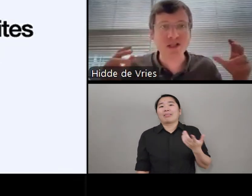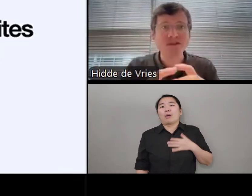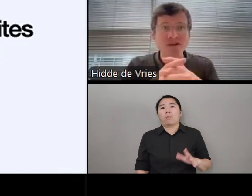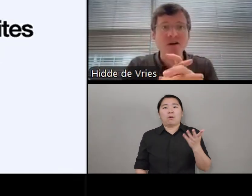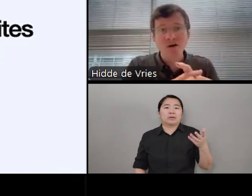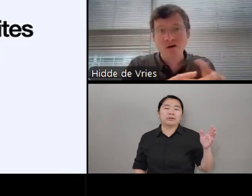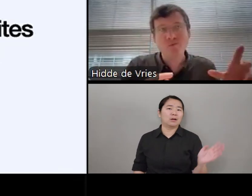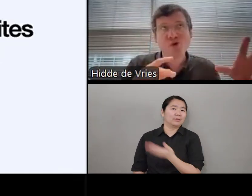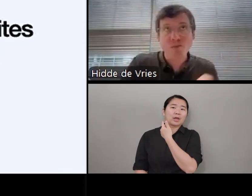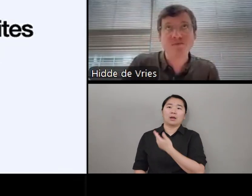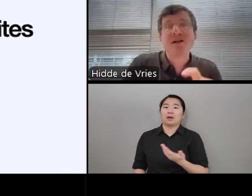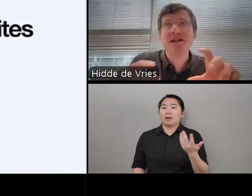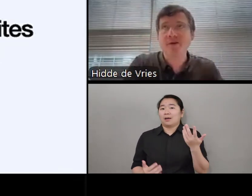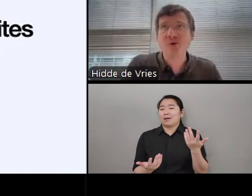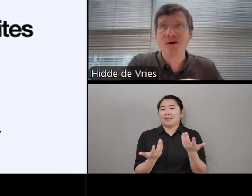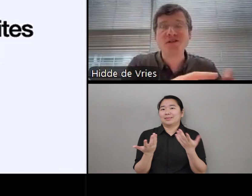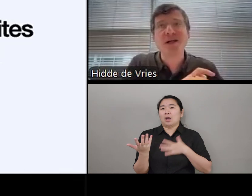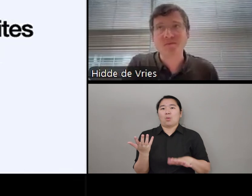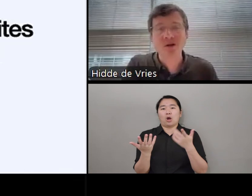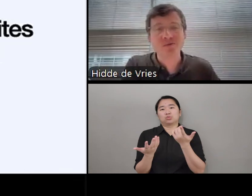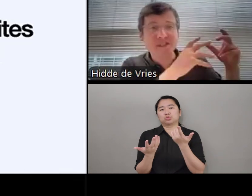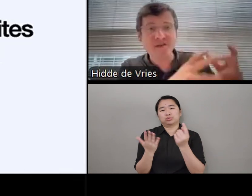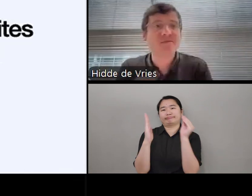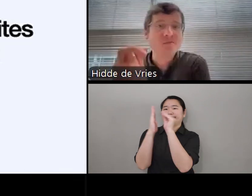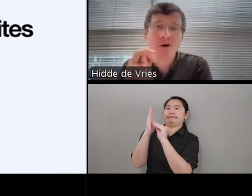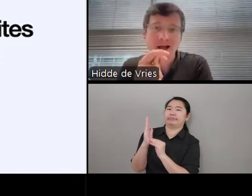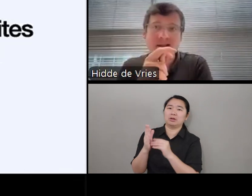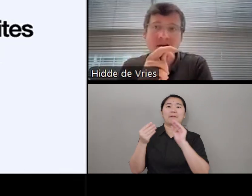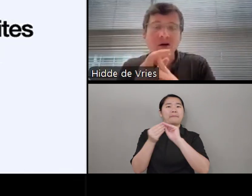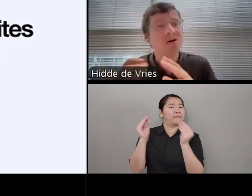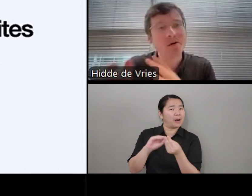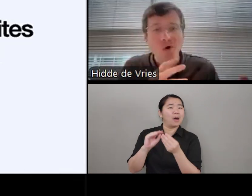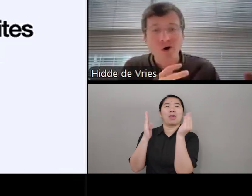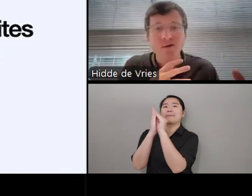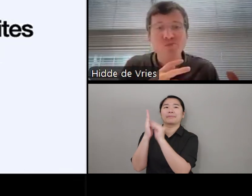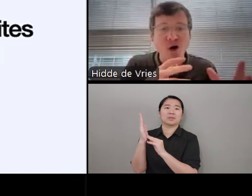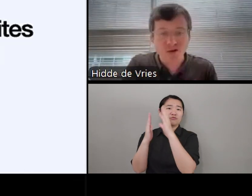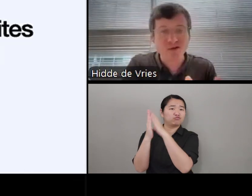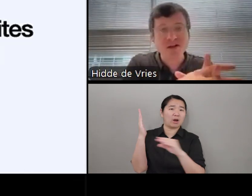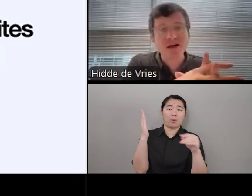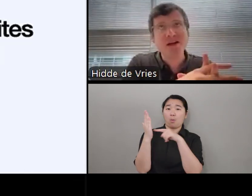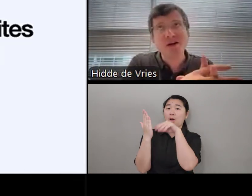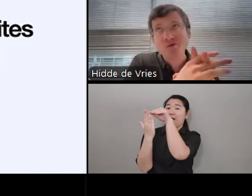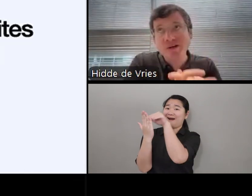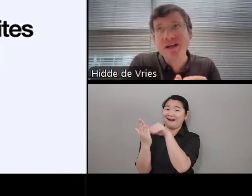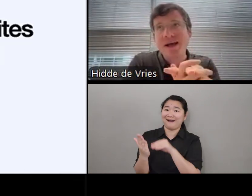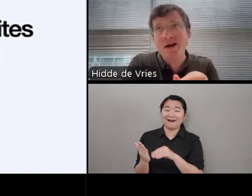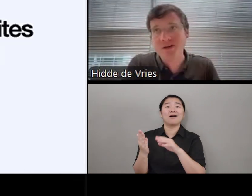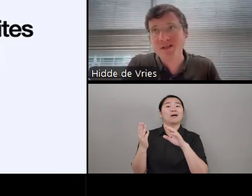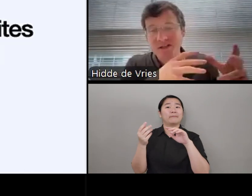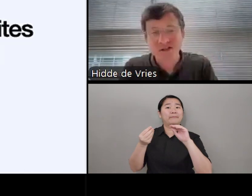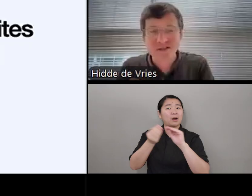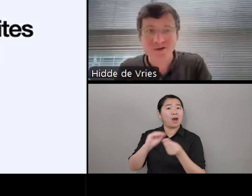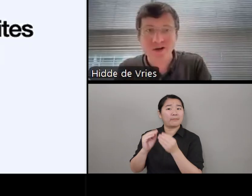want to center problems in their report so that someone who receives the report can go and work on the problems. They don't really care